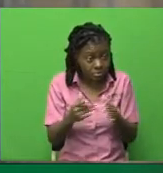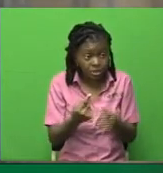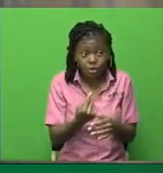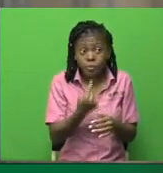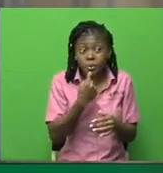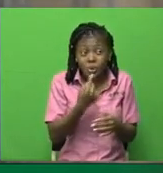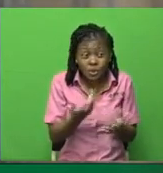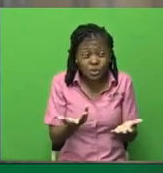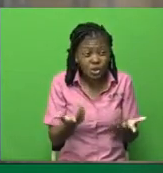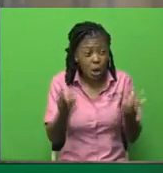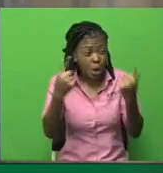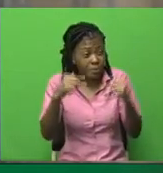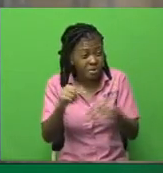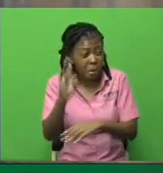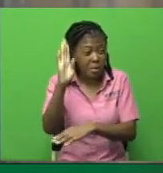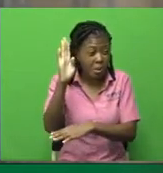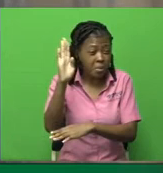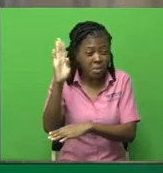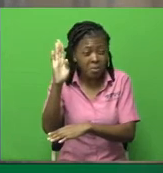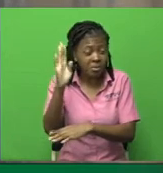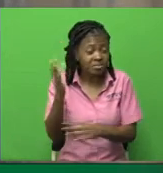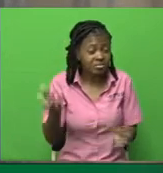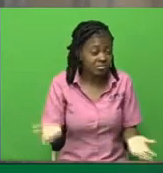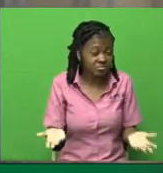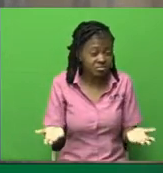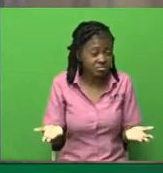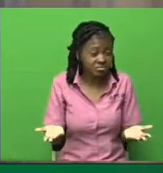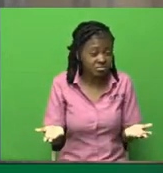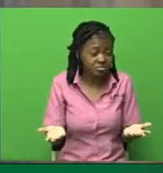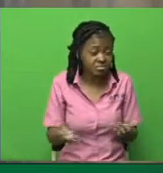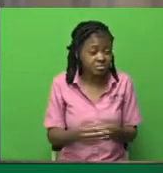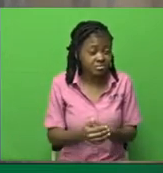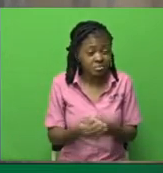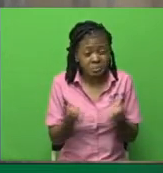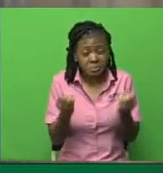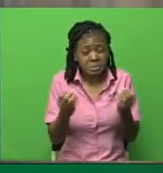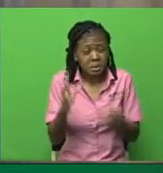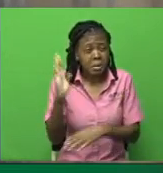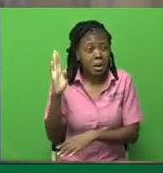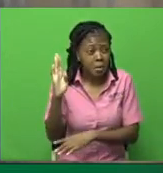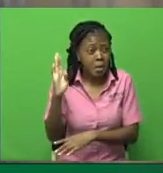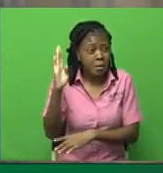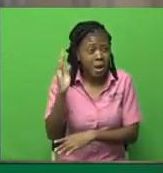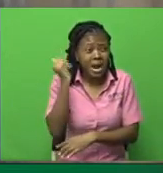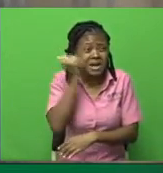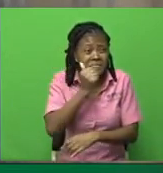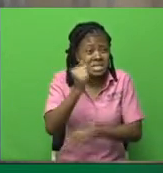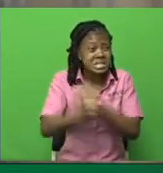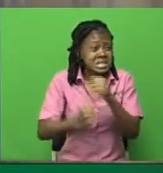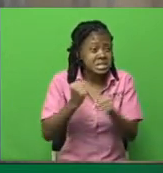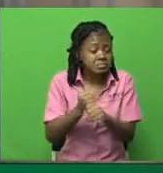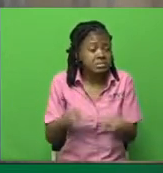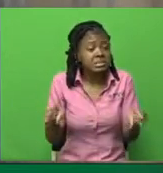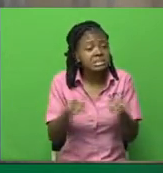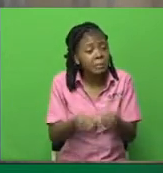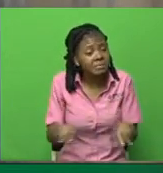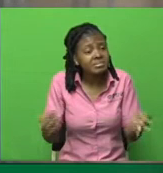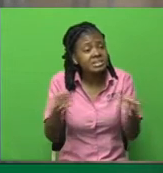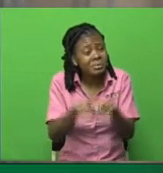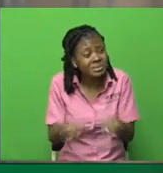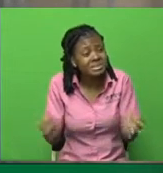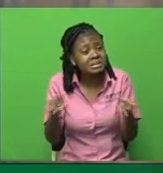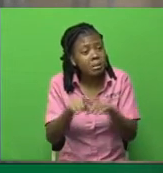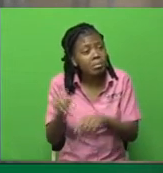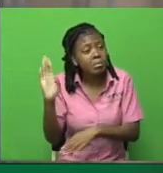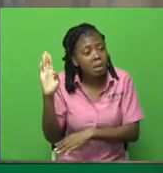to make promises all these promises are repeated year after years year pnm promises